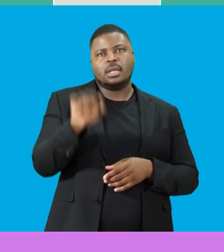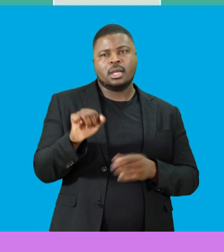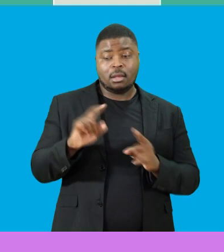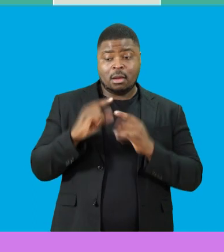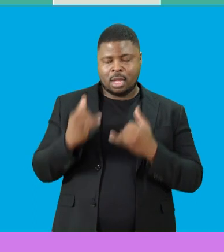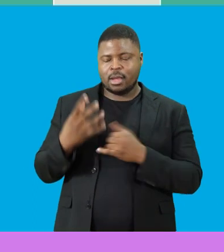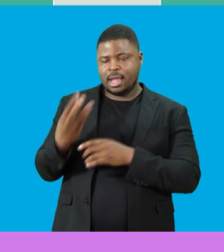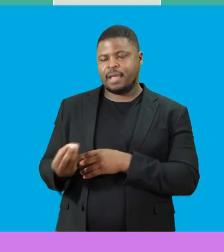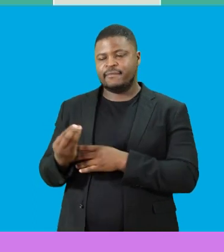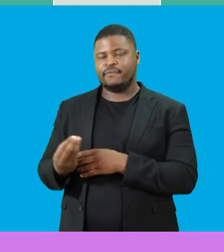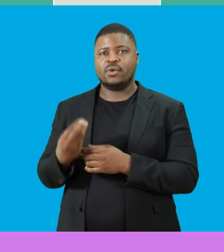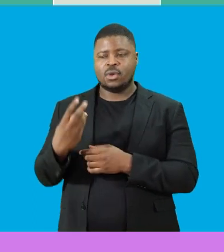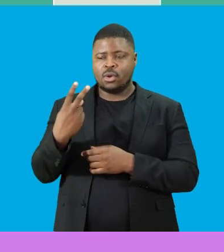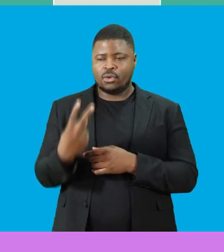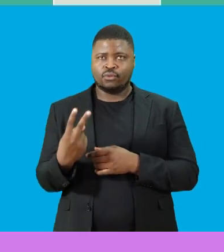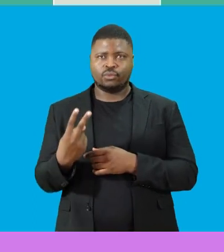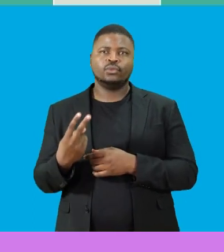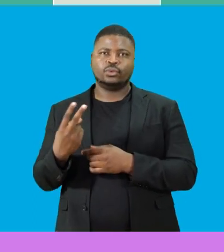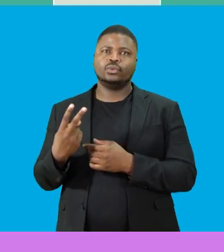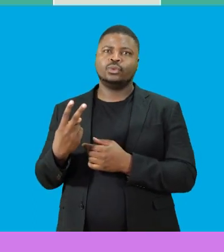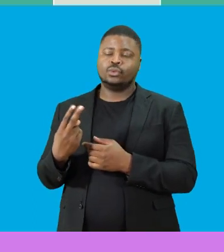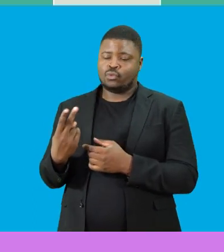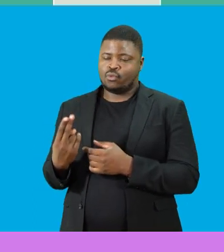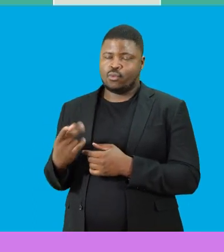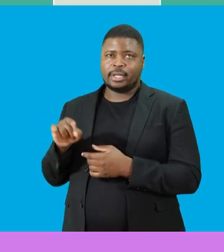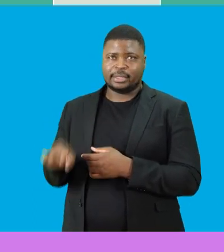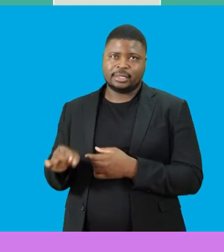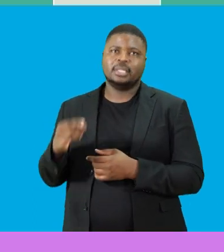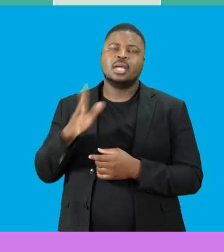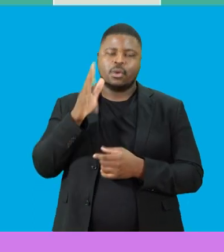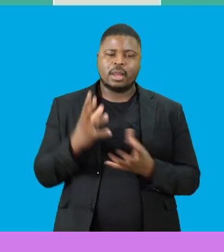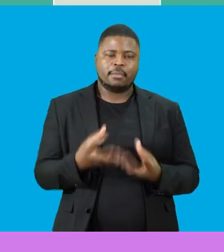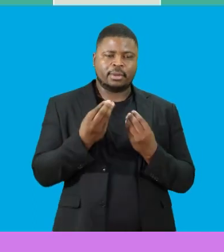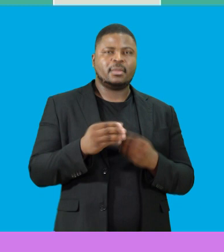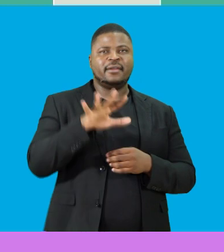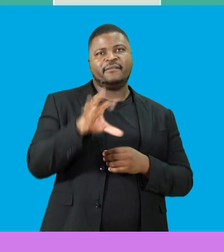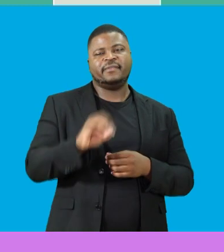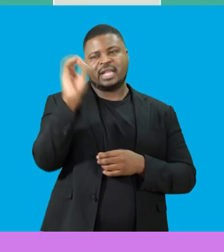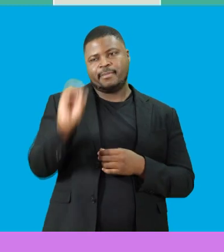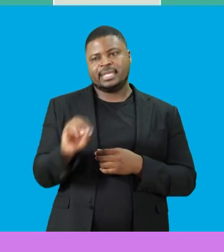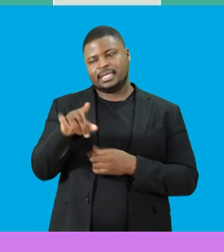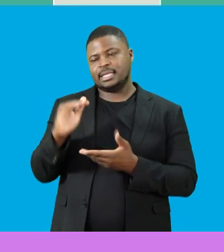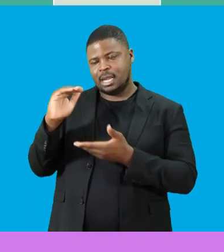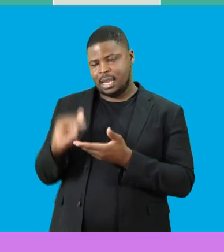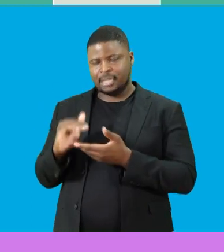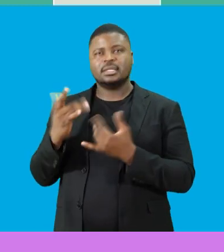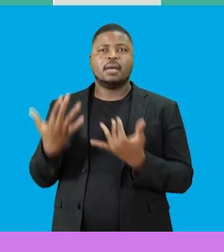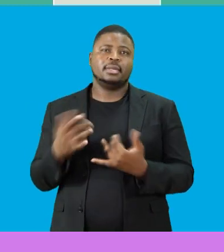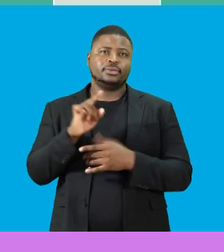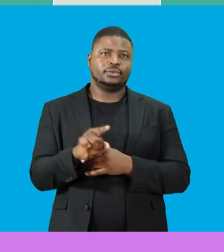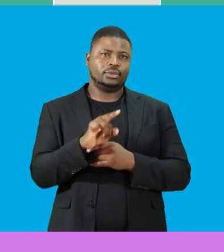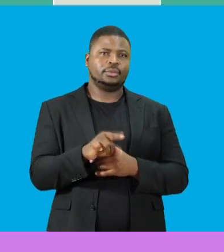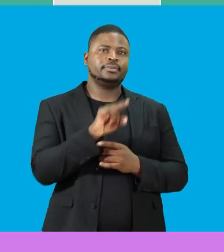Then we've got the two twins, right? So each twin will get 50% less than the amount of an adult. So let's